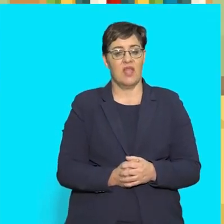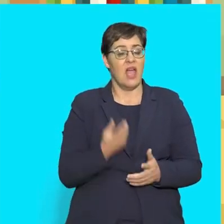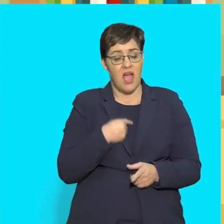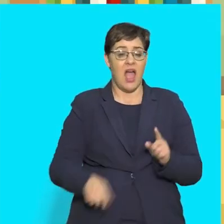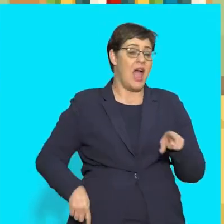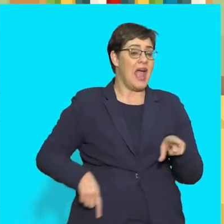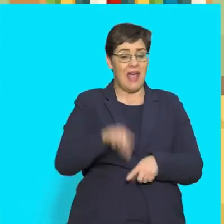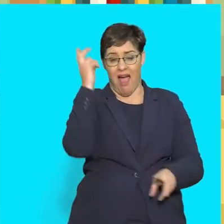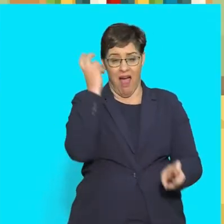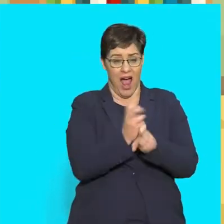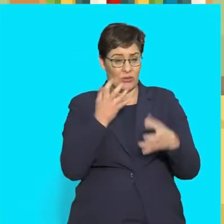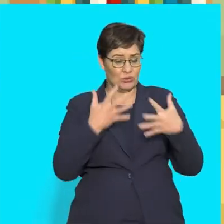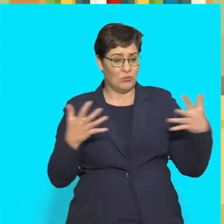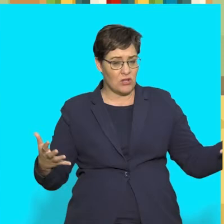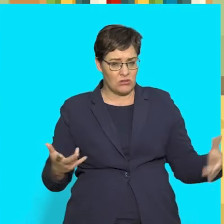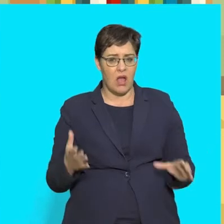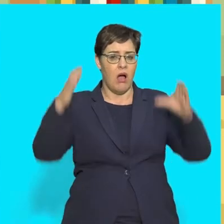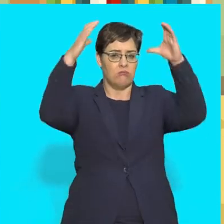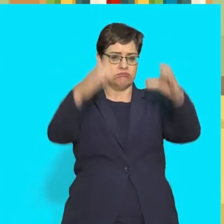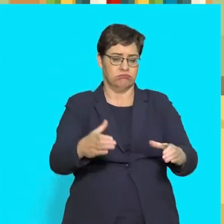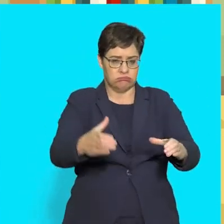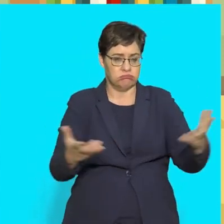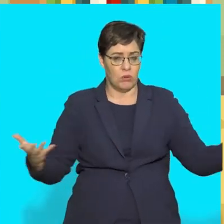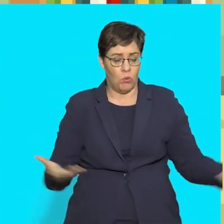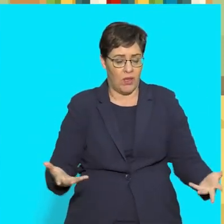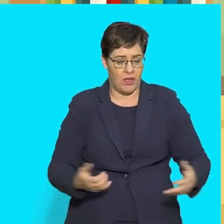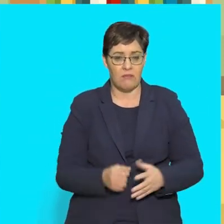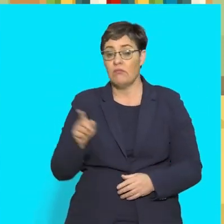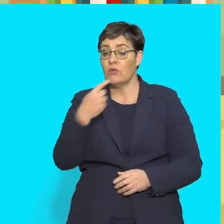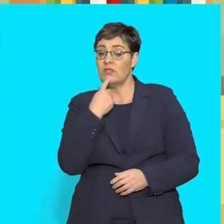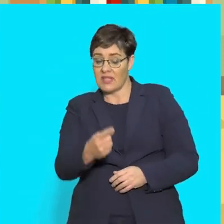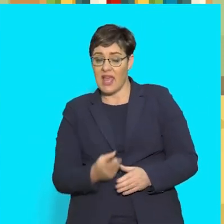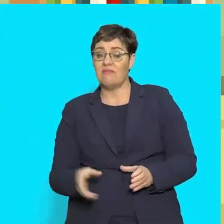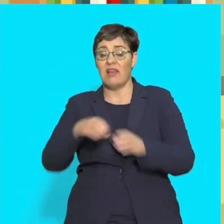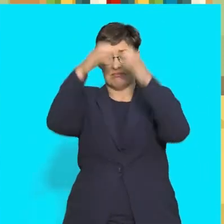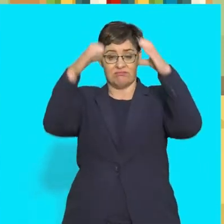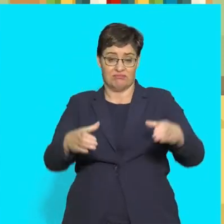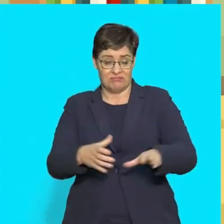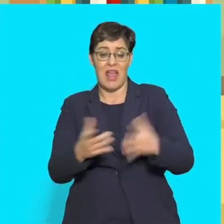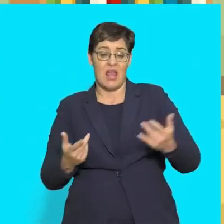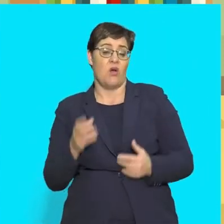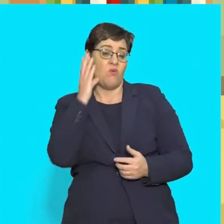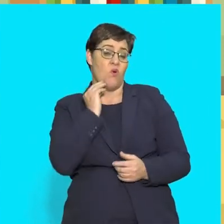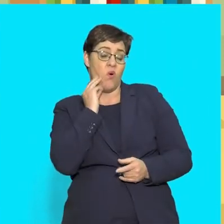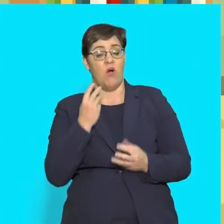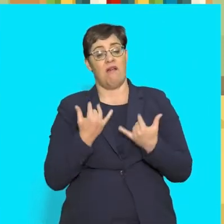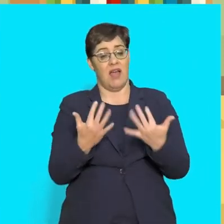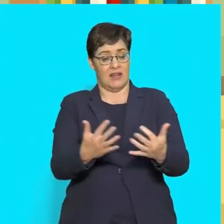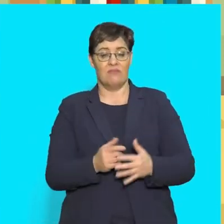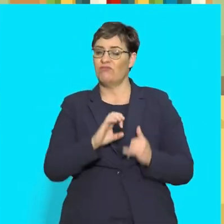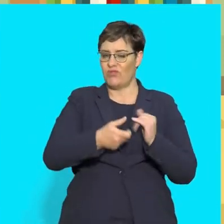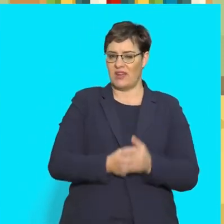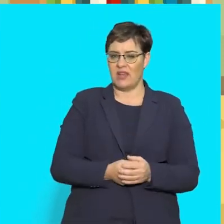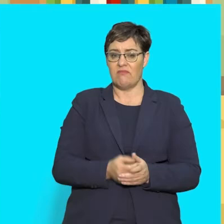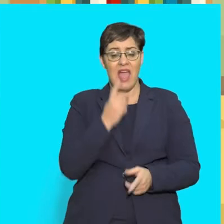if they kicked the ball too hard, where did it land? You say, it landed in Gogo's garden. Let's